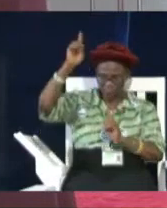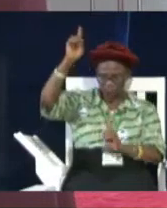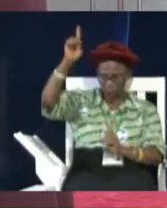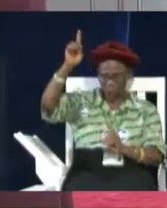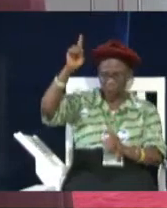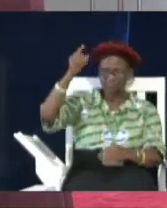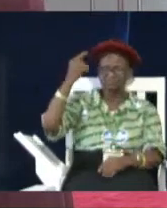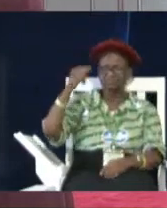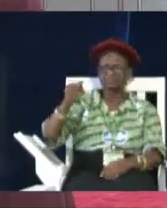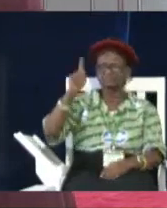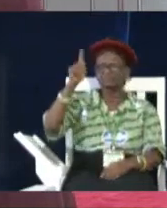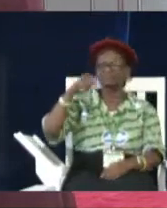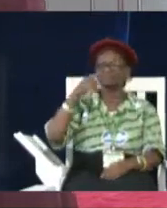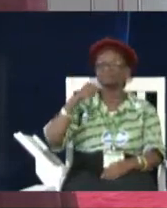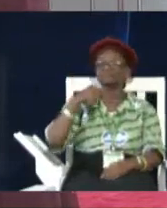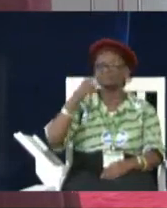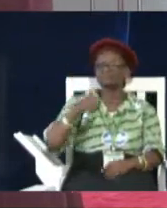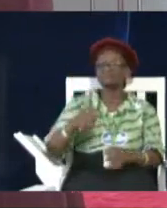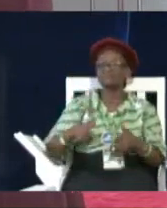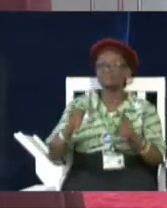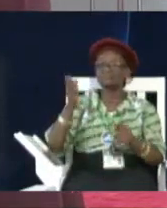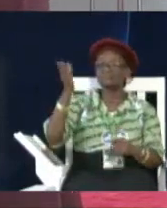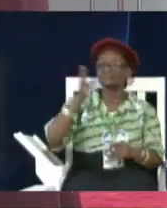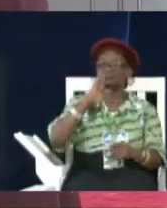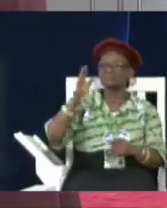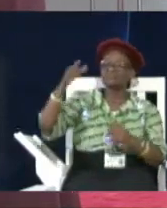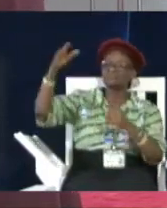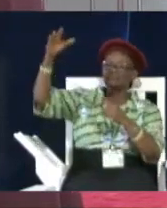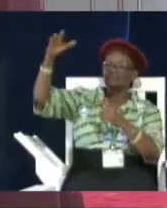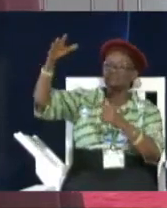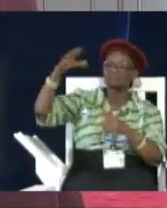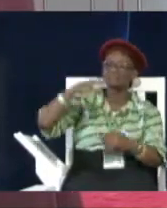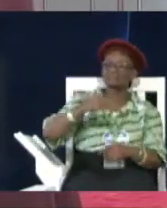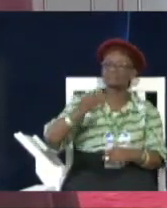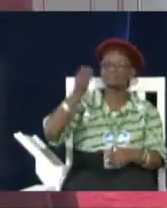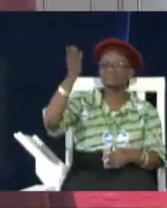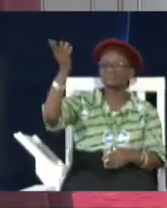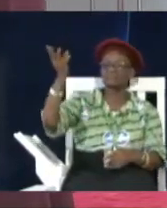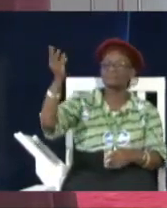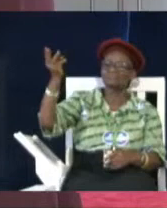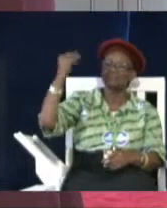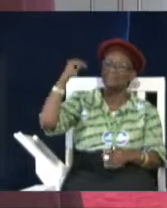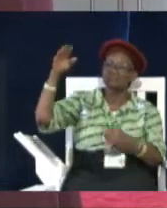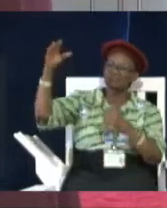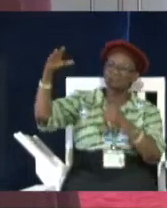The one who said, let there be light, and there was light, we bow before you.